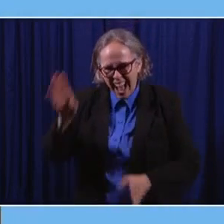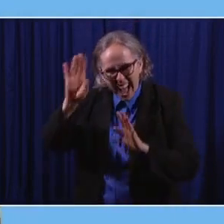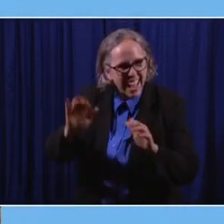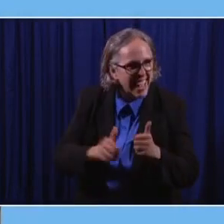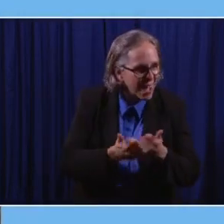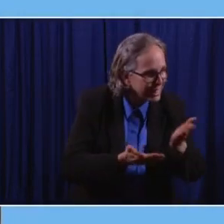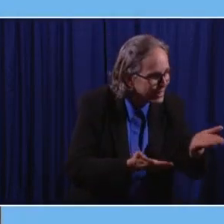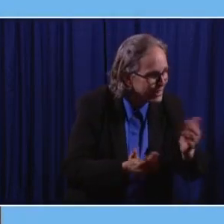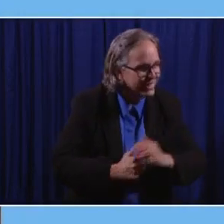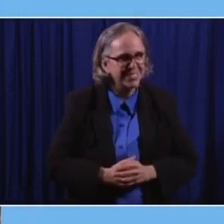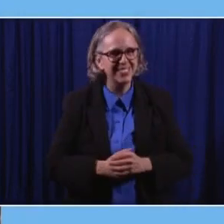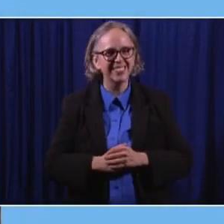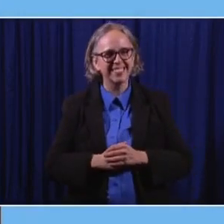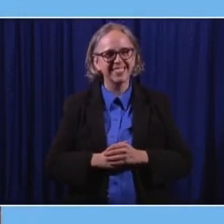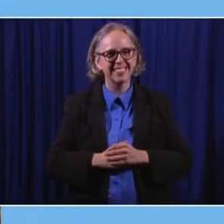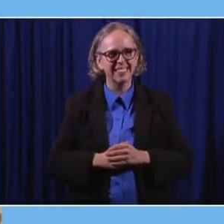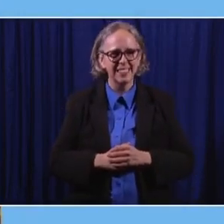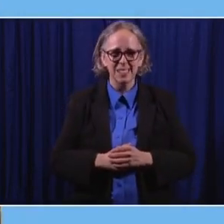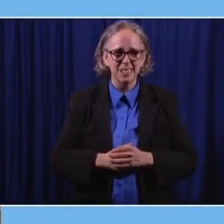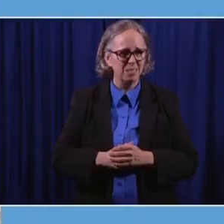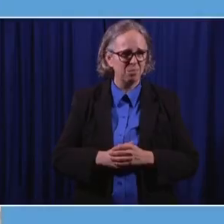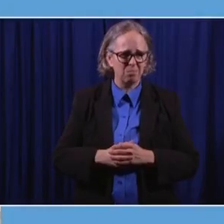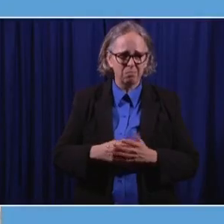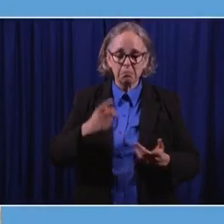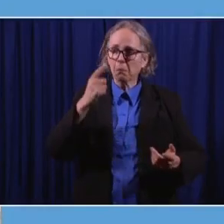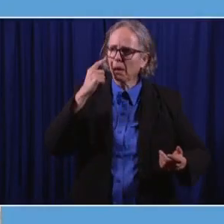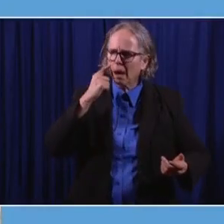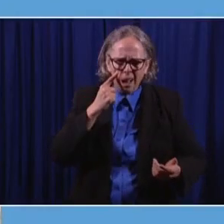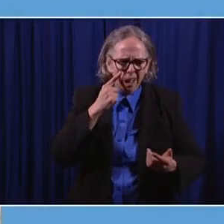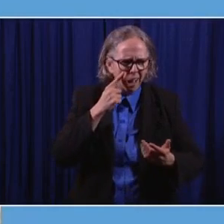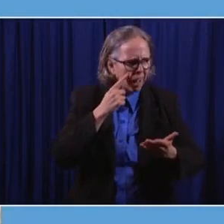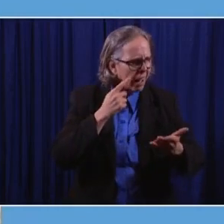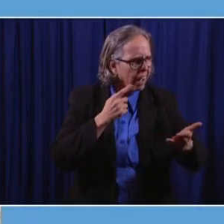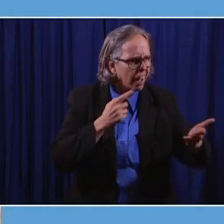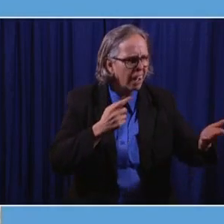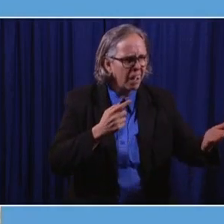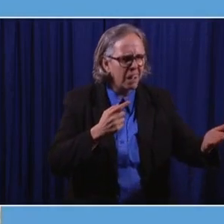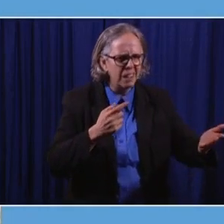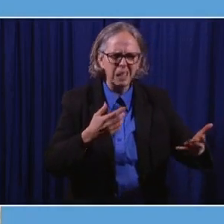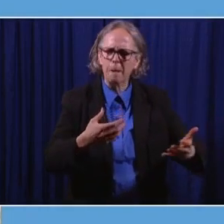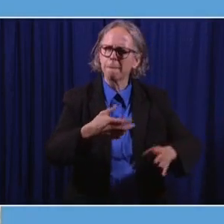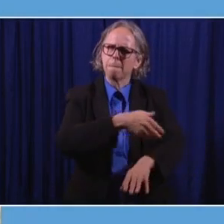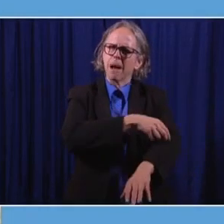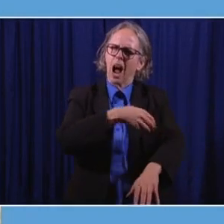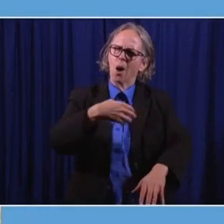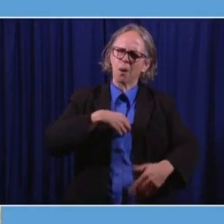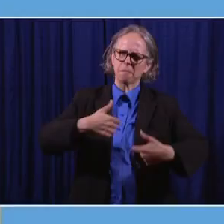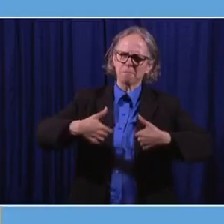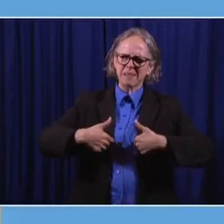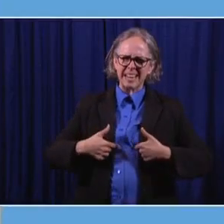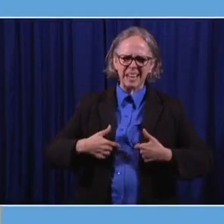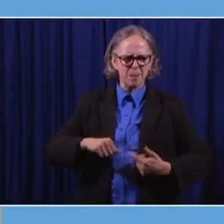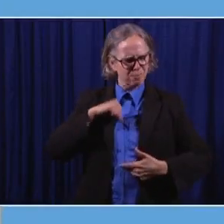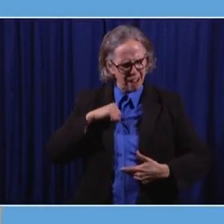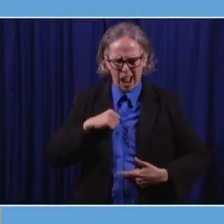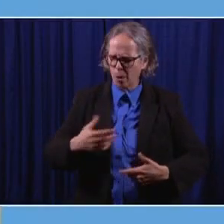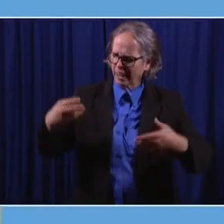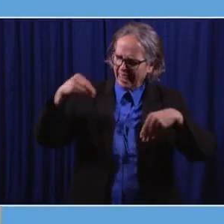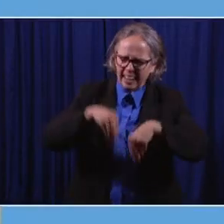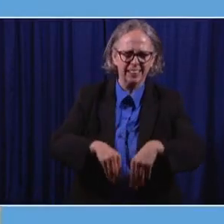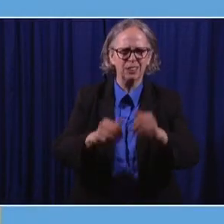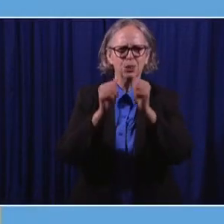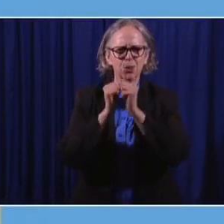And just seeing that empowers me. We have to stick together and we have to be strong to make it through this. Thank you, sir. Have a good day.